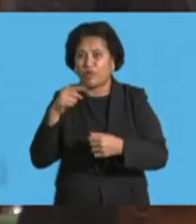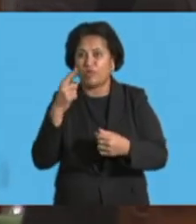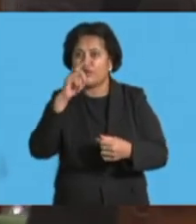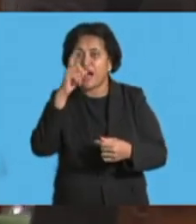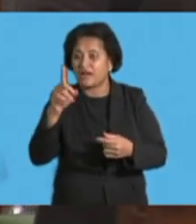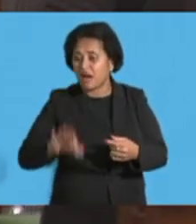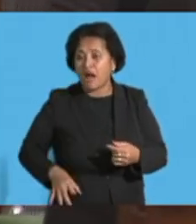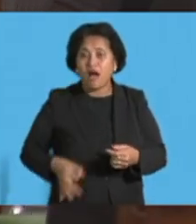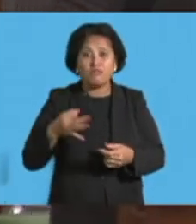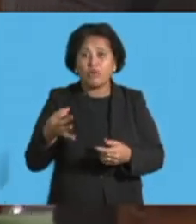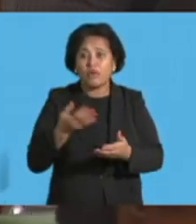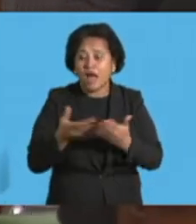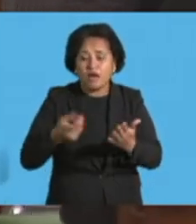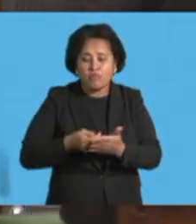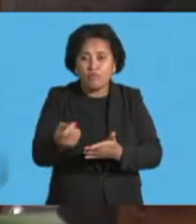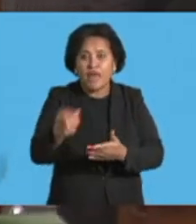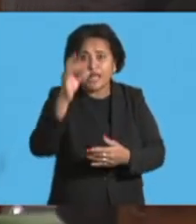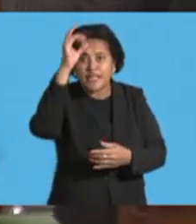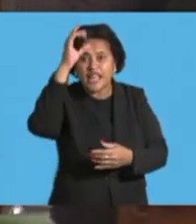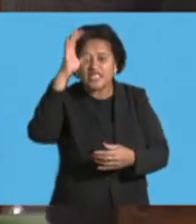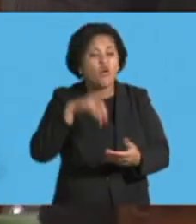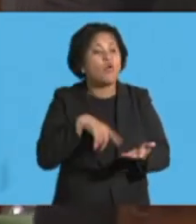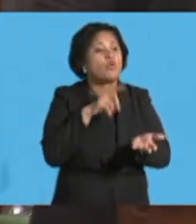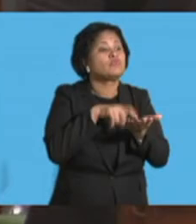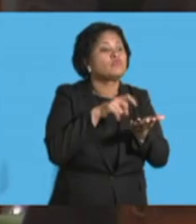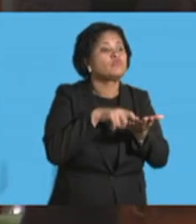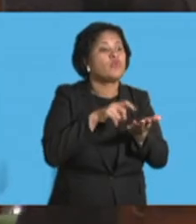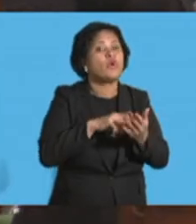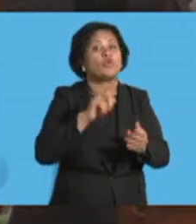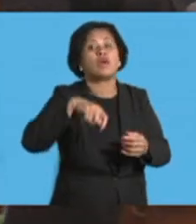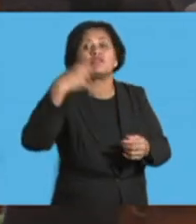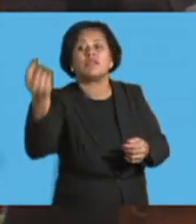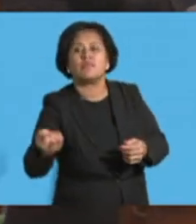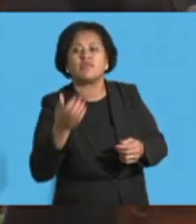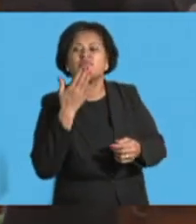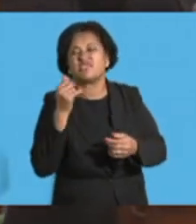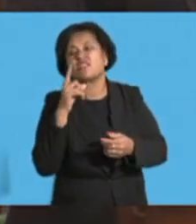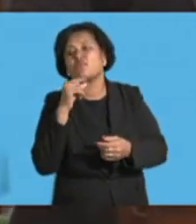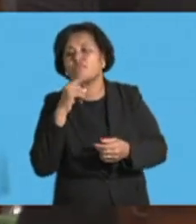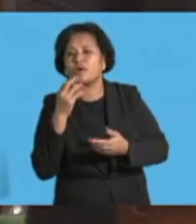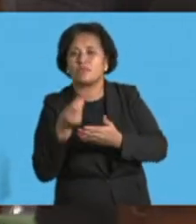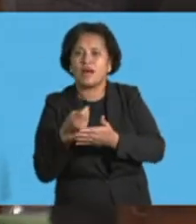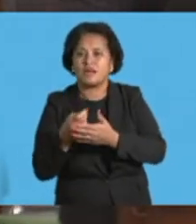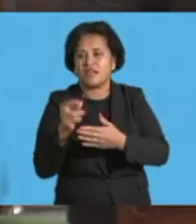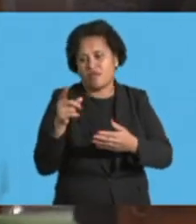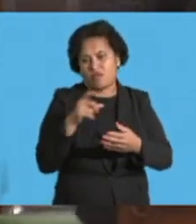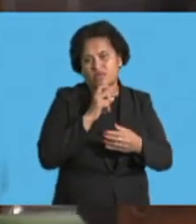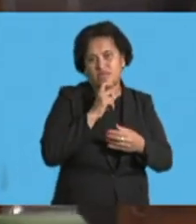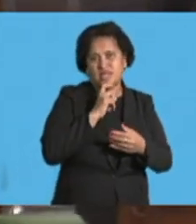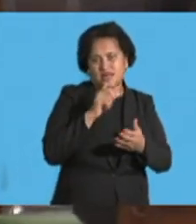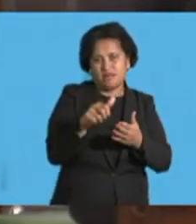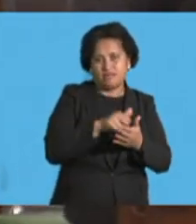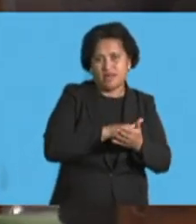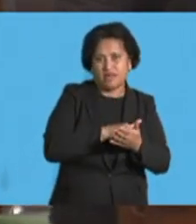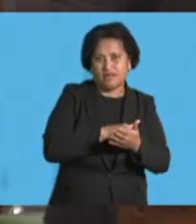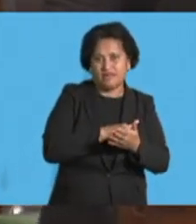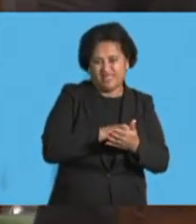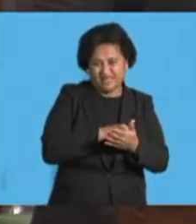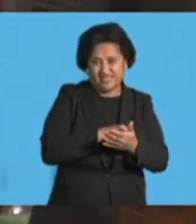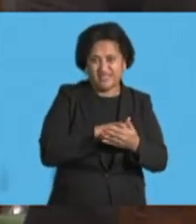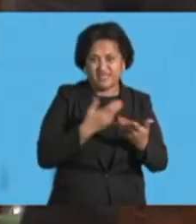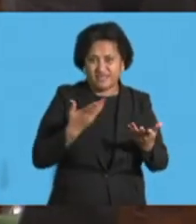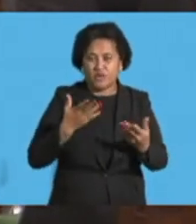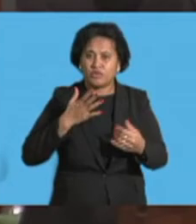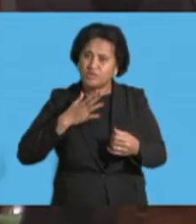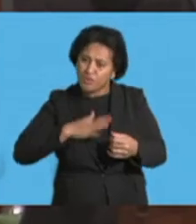or has to ask the neighbor for a small loan to put food on the table for their children. Madam Speaker, we are already in line with the globally